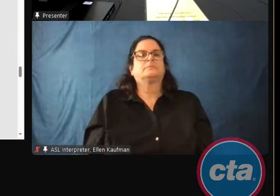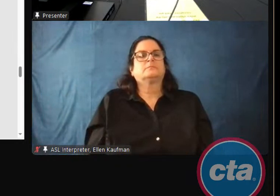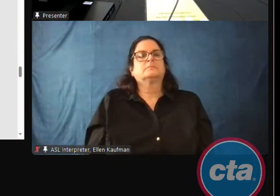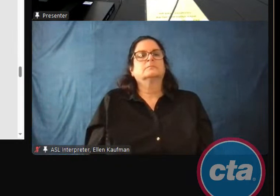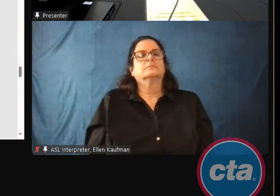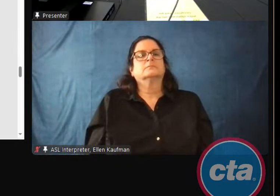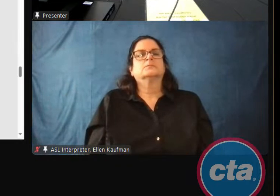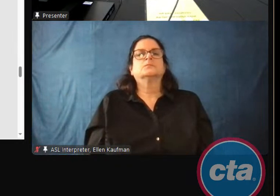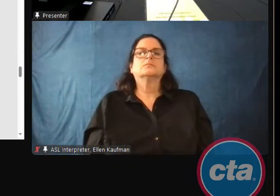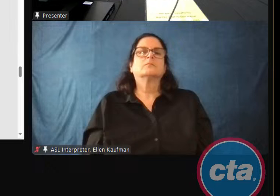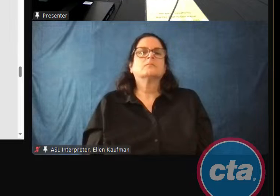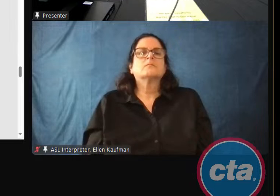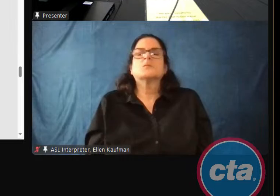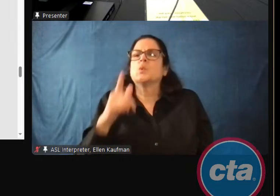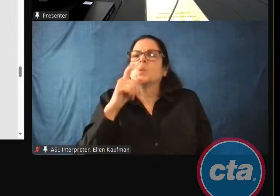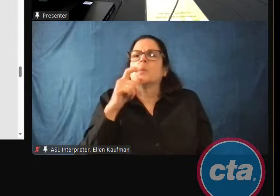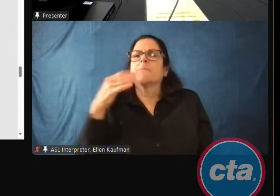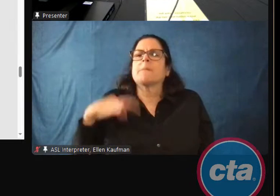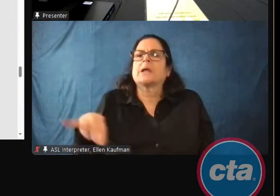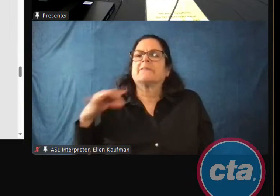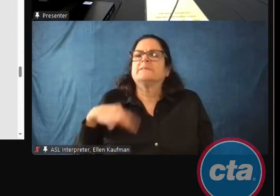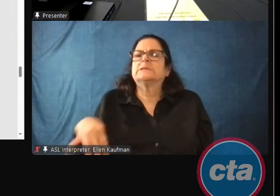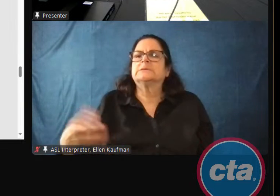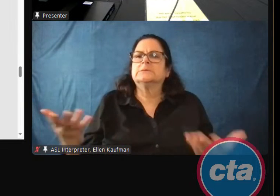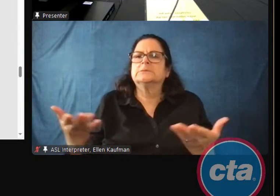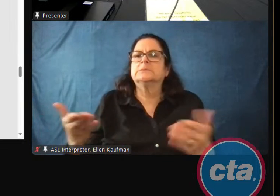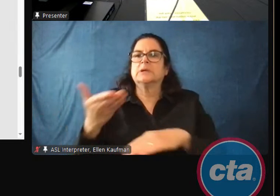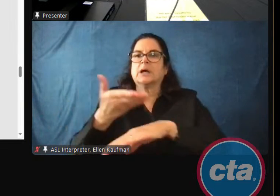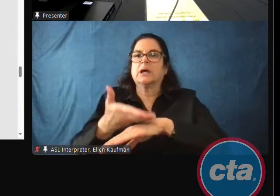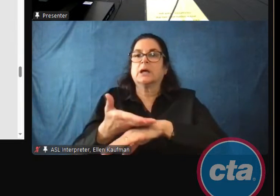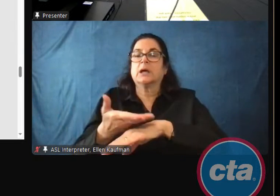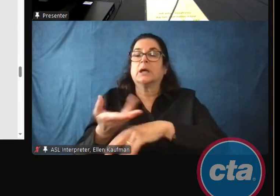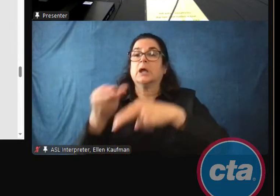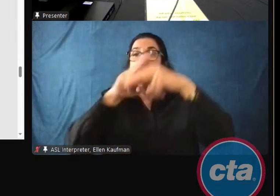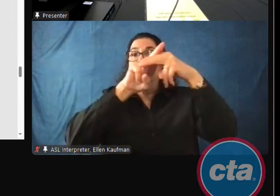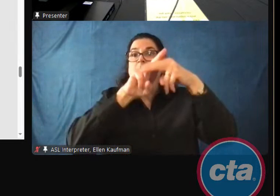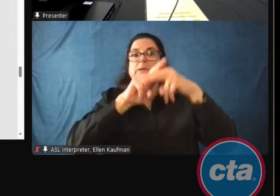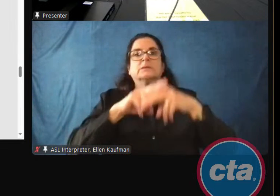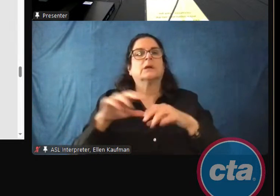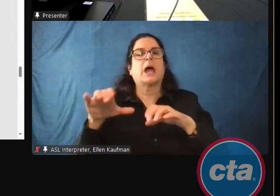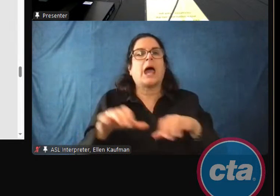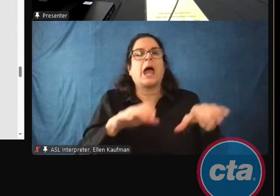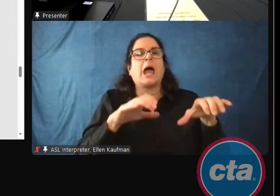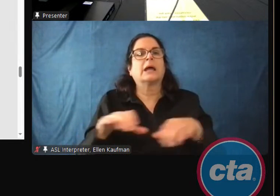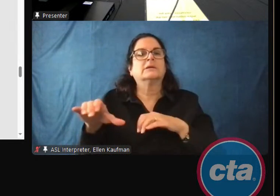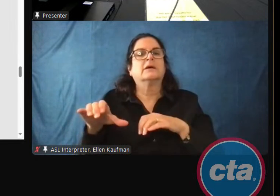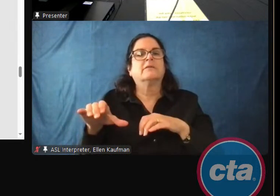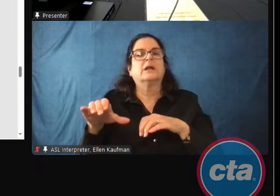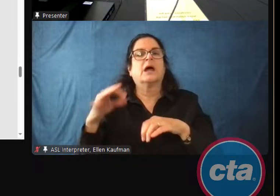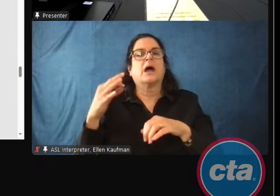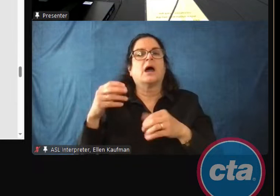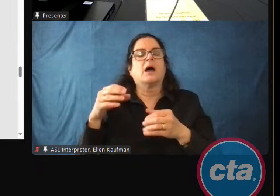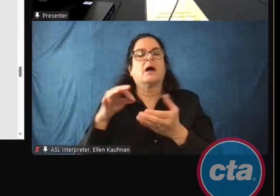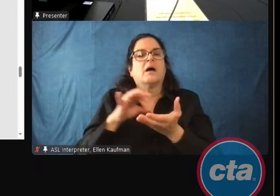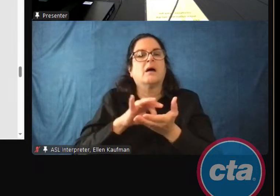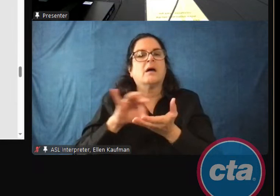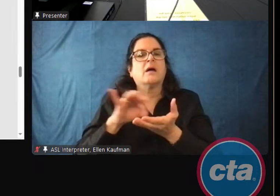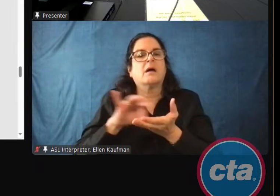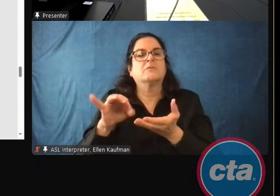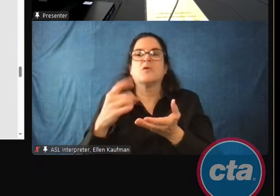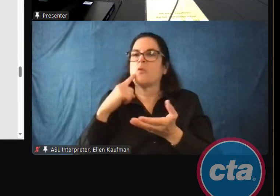So who benefits from this? The increase in activity counts, we are predicting favors underserved